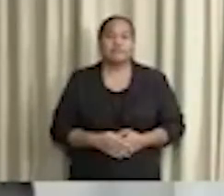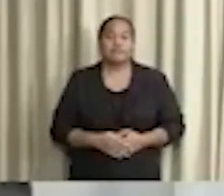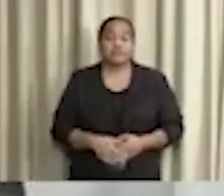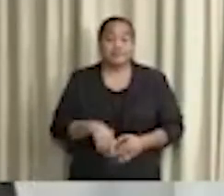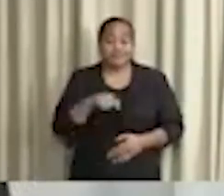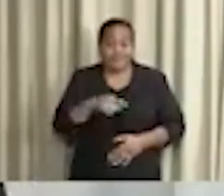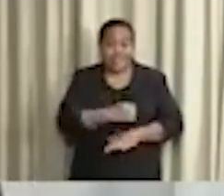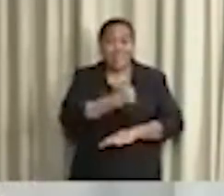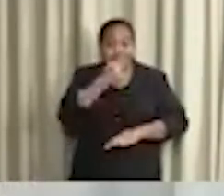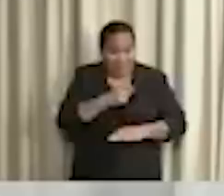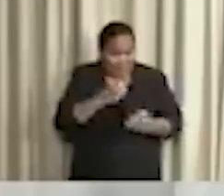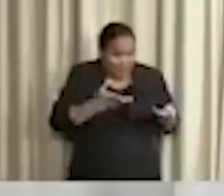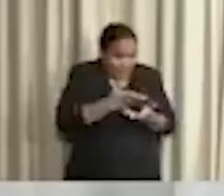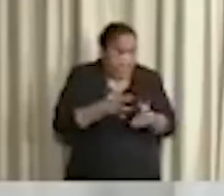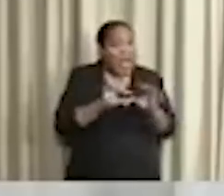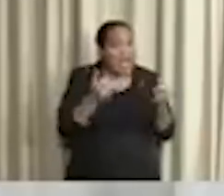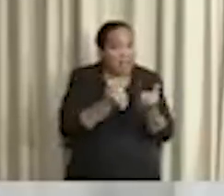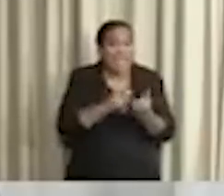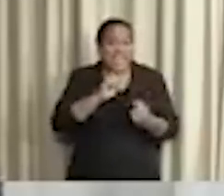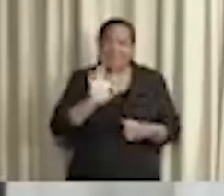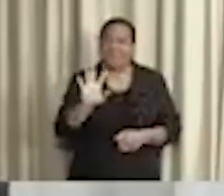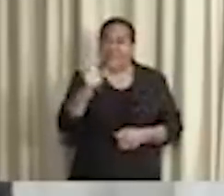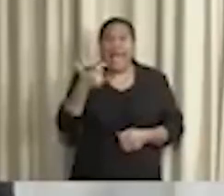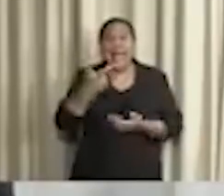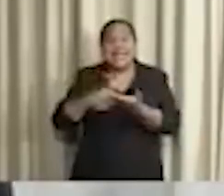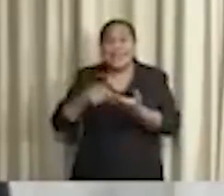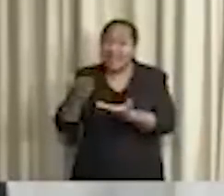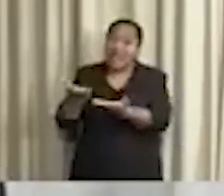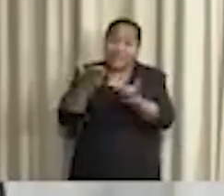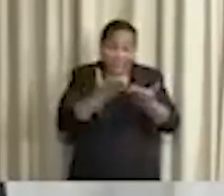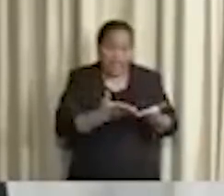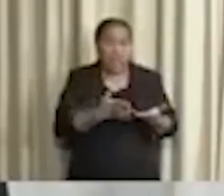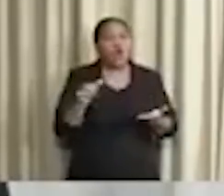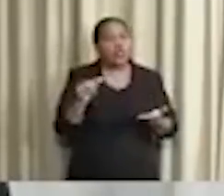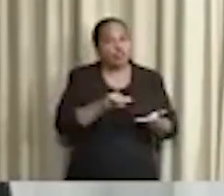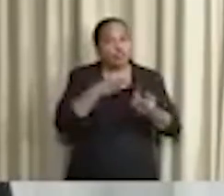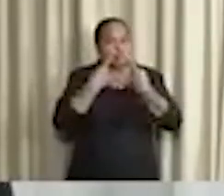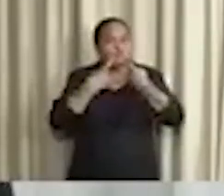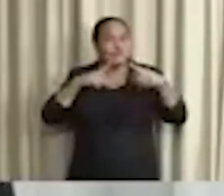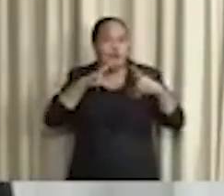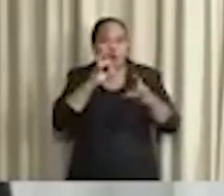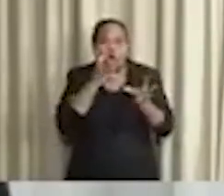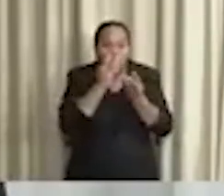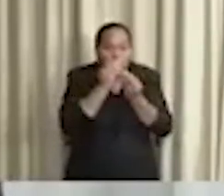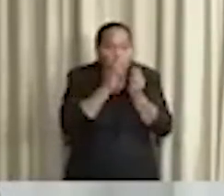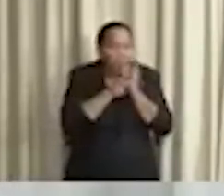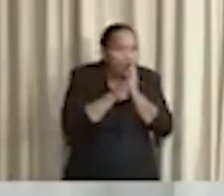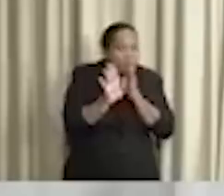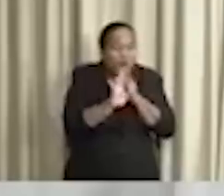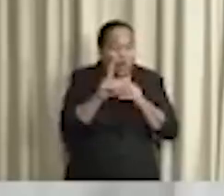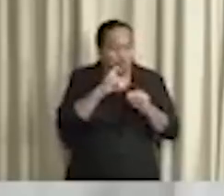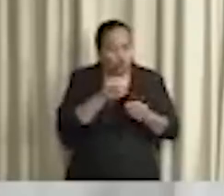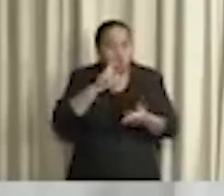Cabinet also agreed that any gifts received by ministers must be declared and recorded in a